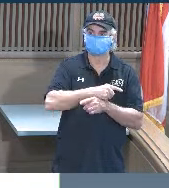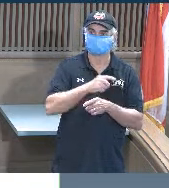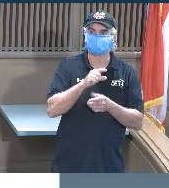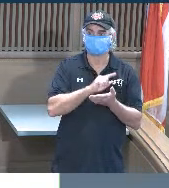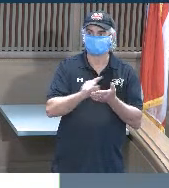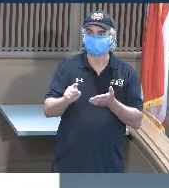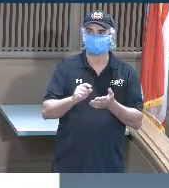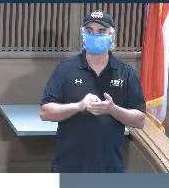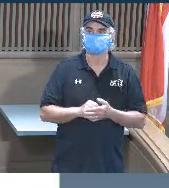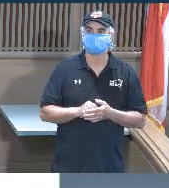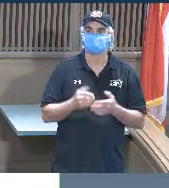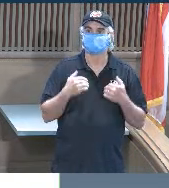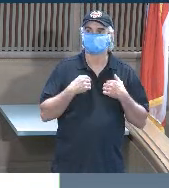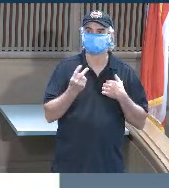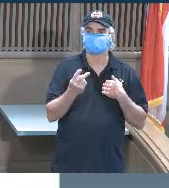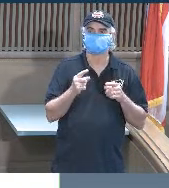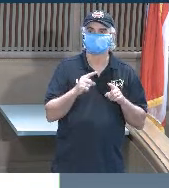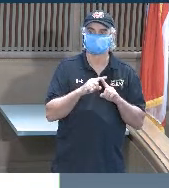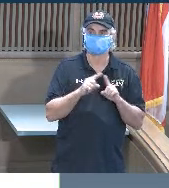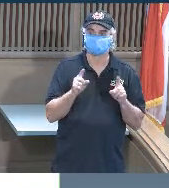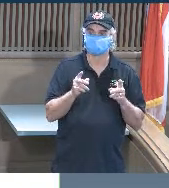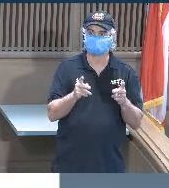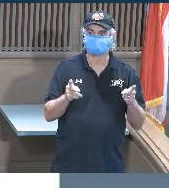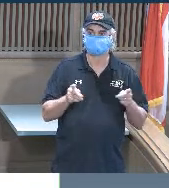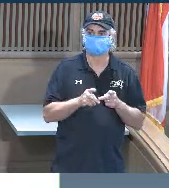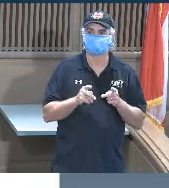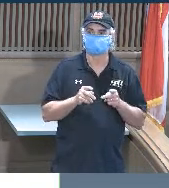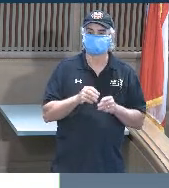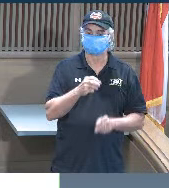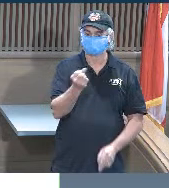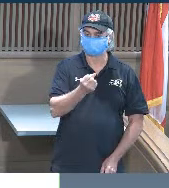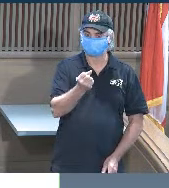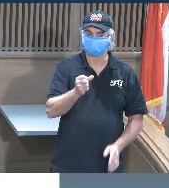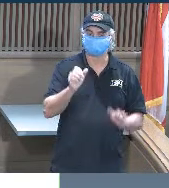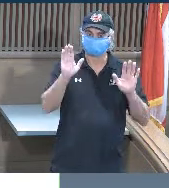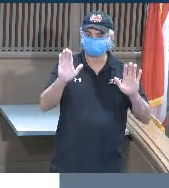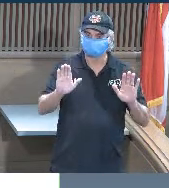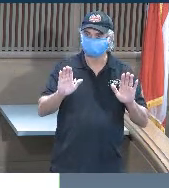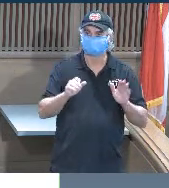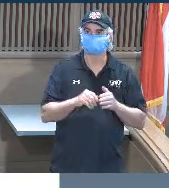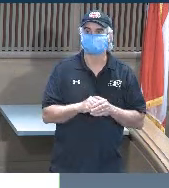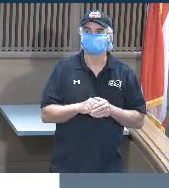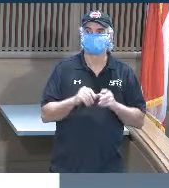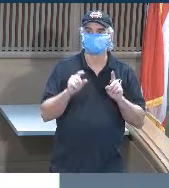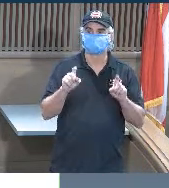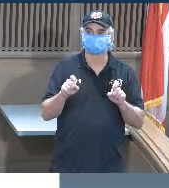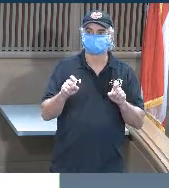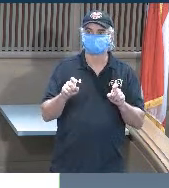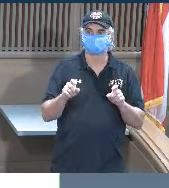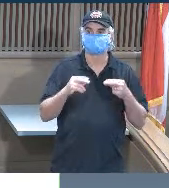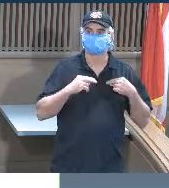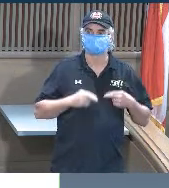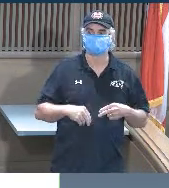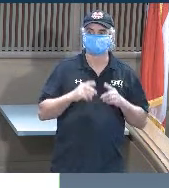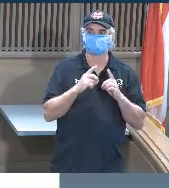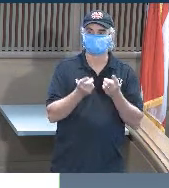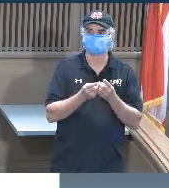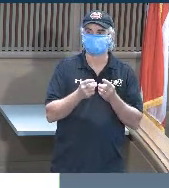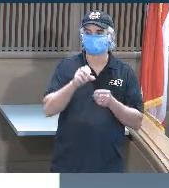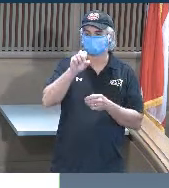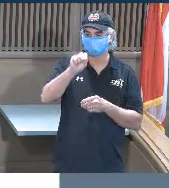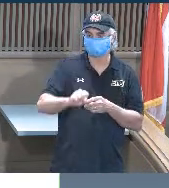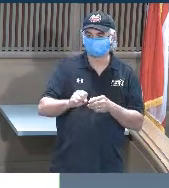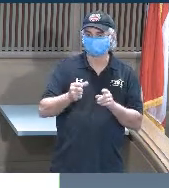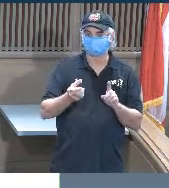we have two different locations. On Saturdays and Sundays, testing is offered at the health department on South